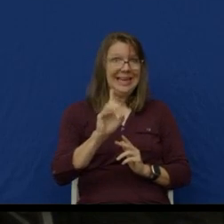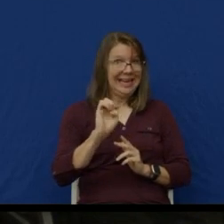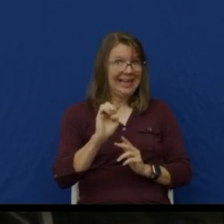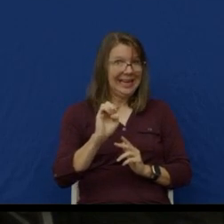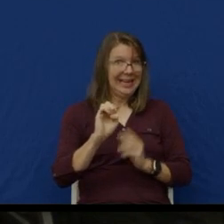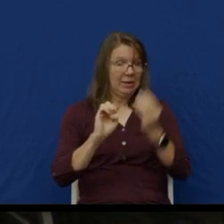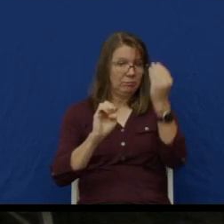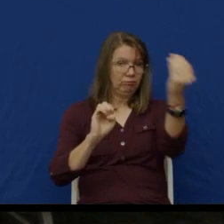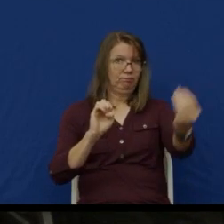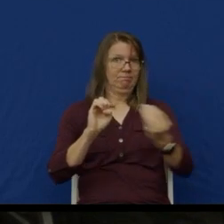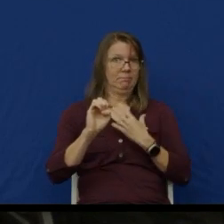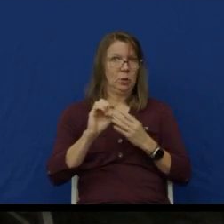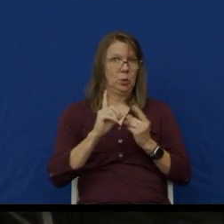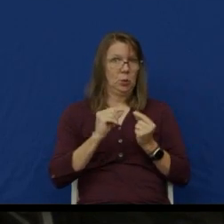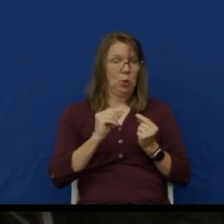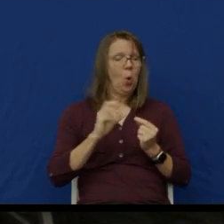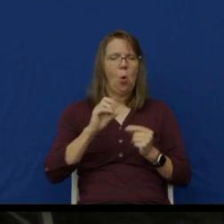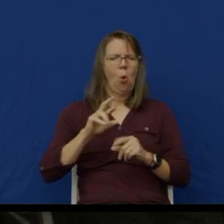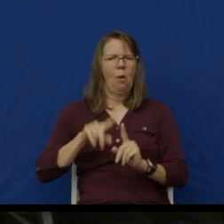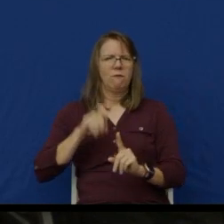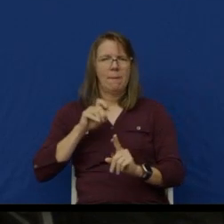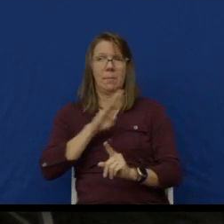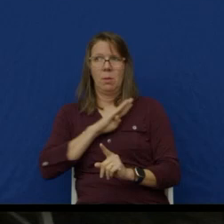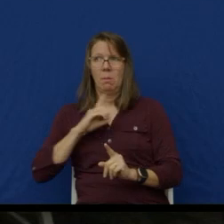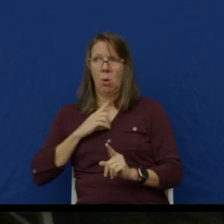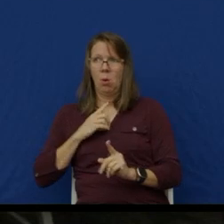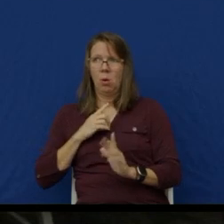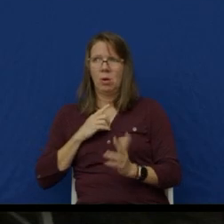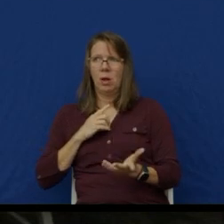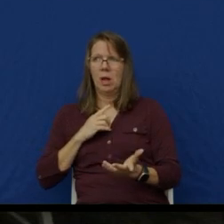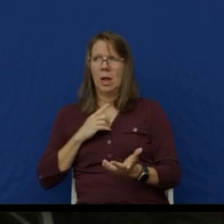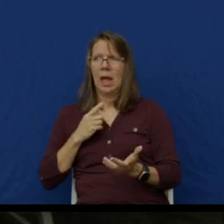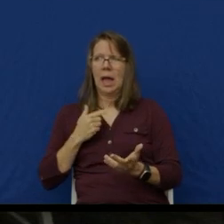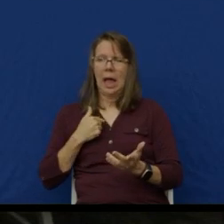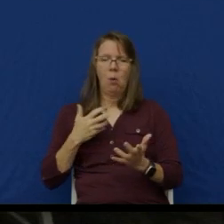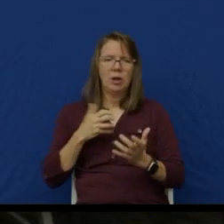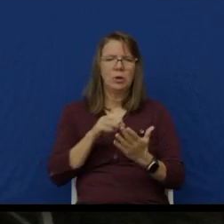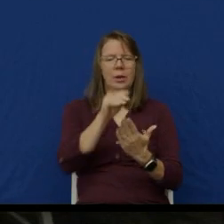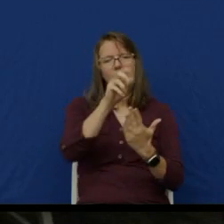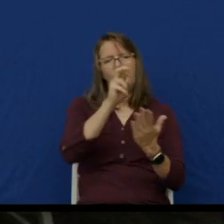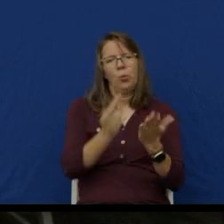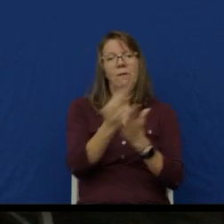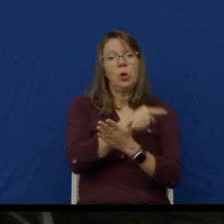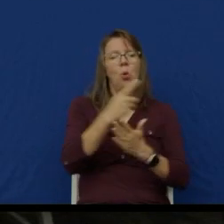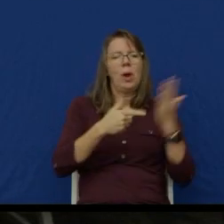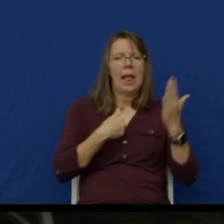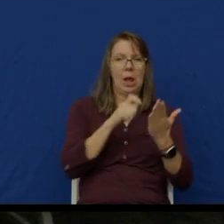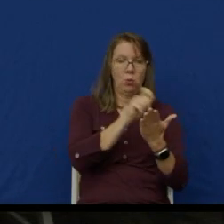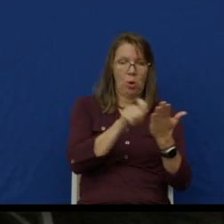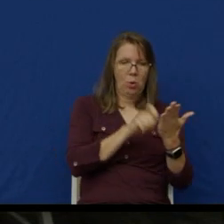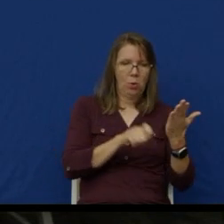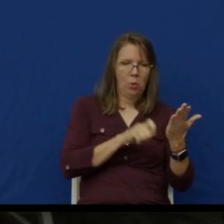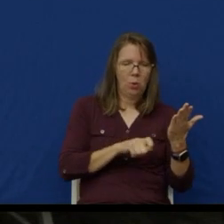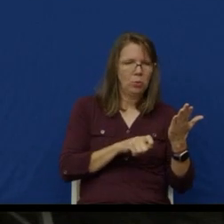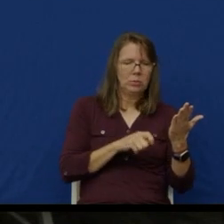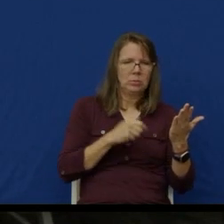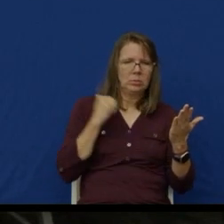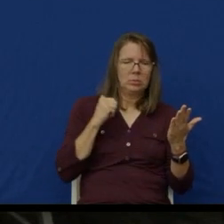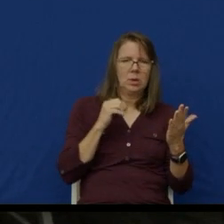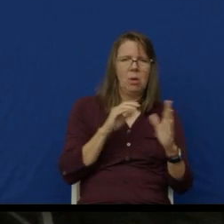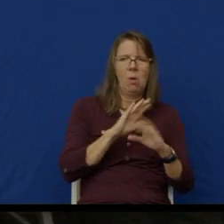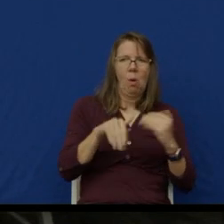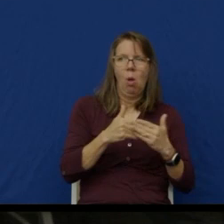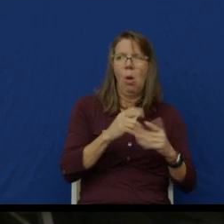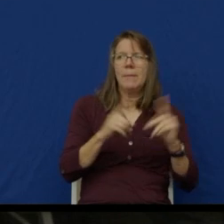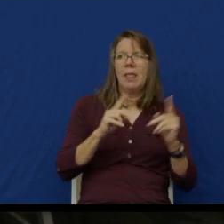the board? Okay, on page 1, and I'm just going to I won't go over everything I wrote in here because it would take too long. But the second thing,